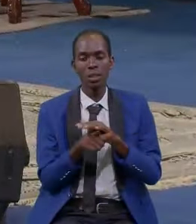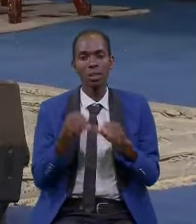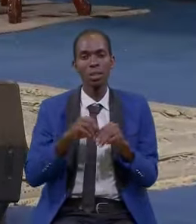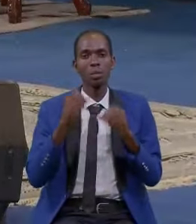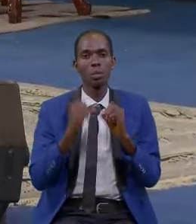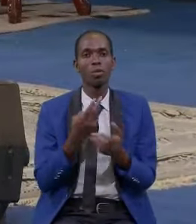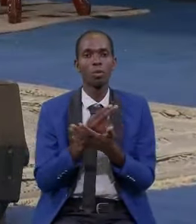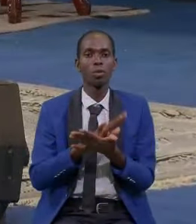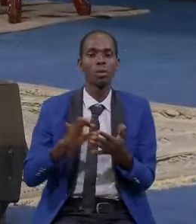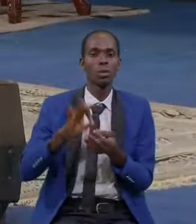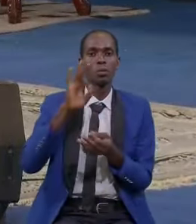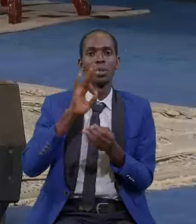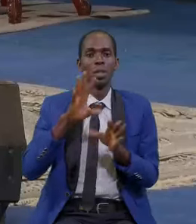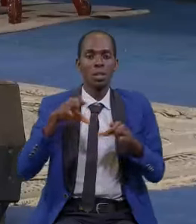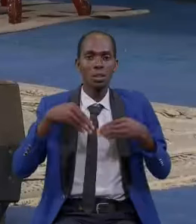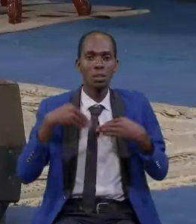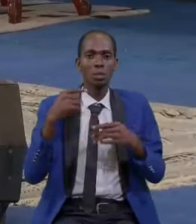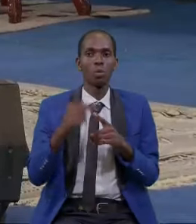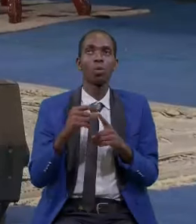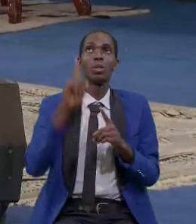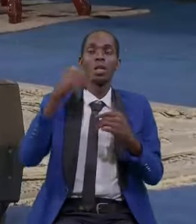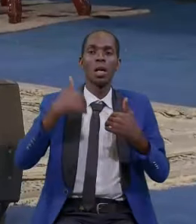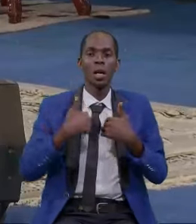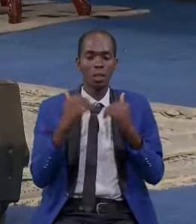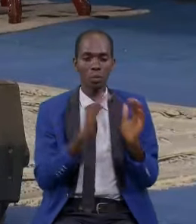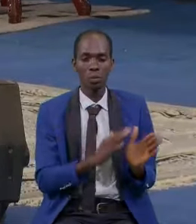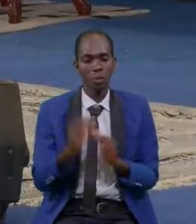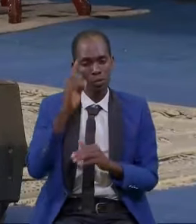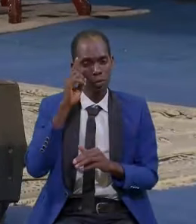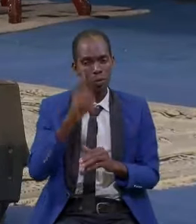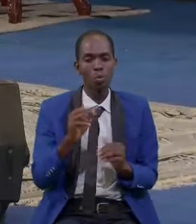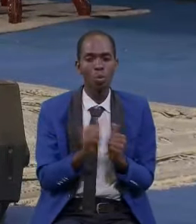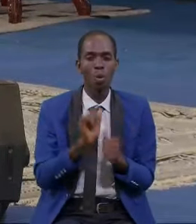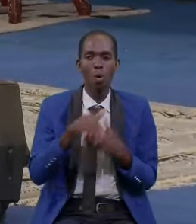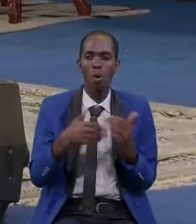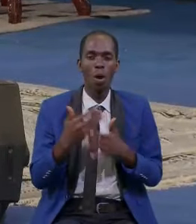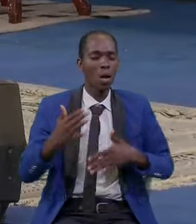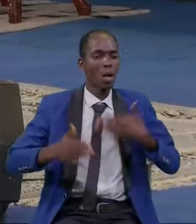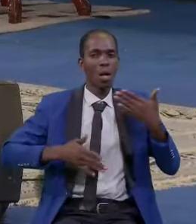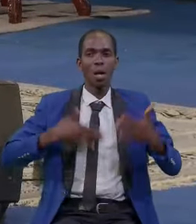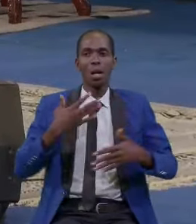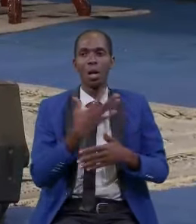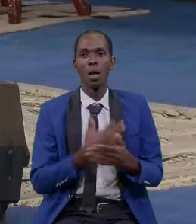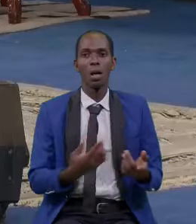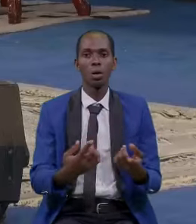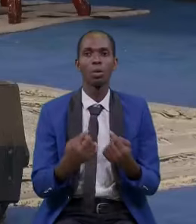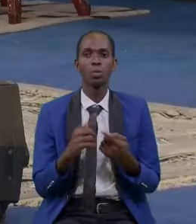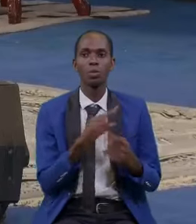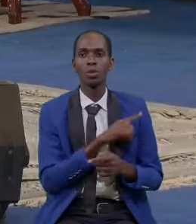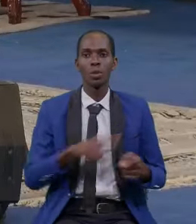Receive the word cheerfully, gladly, wholeheartedly, and come to the Lord and say, Lord, I've